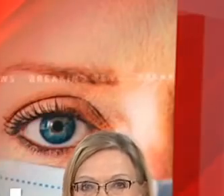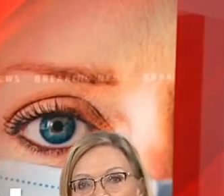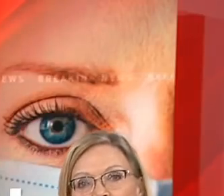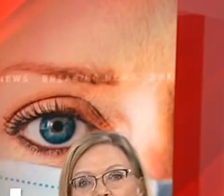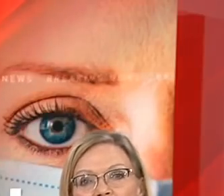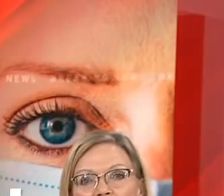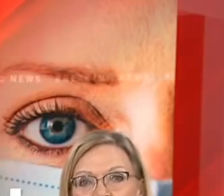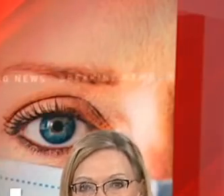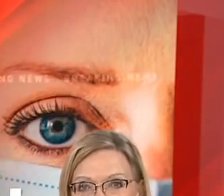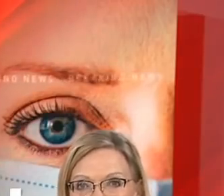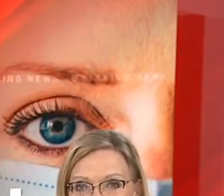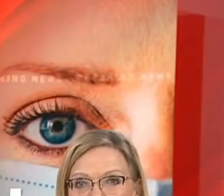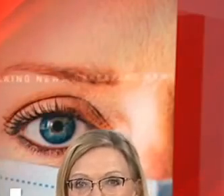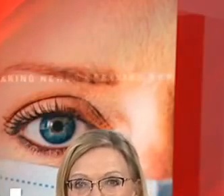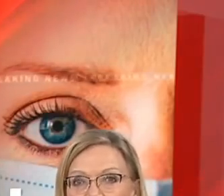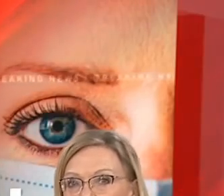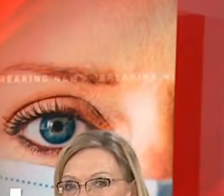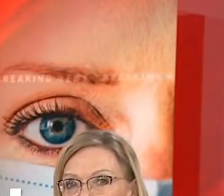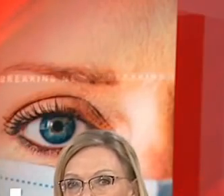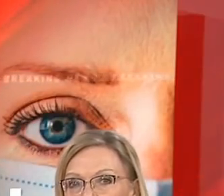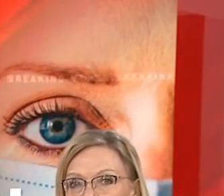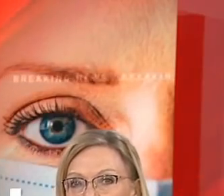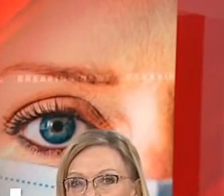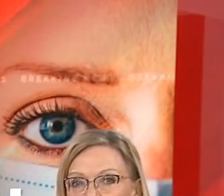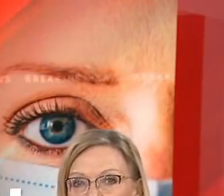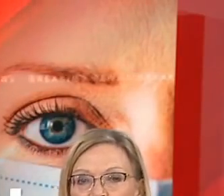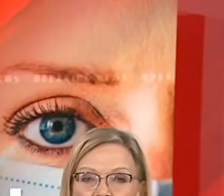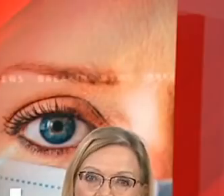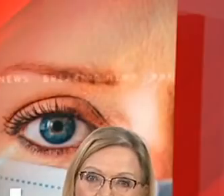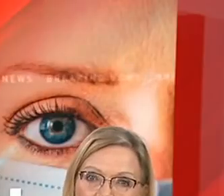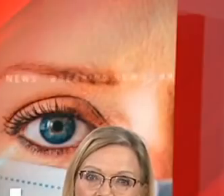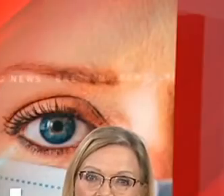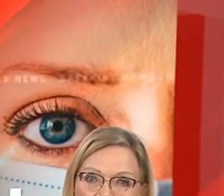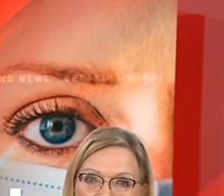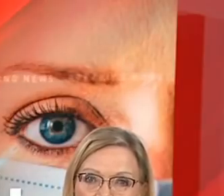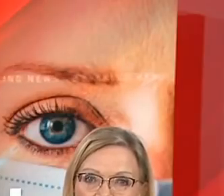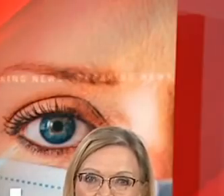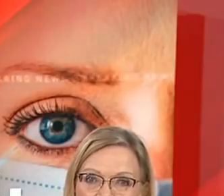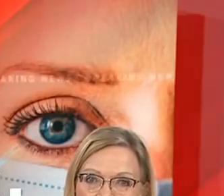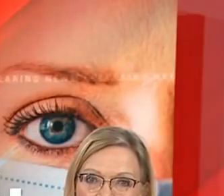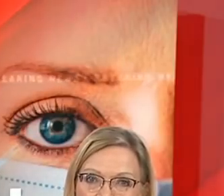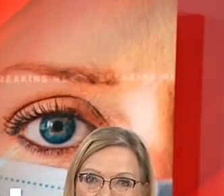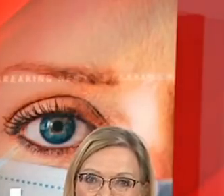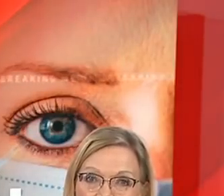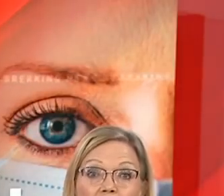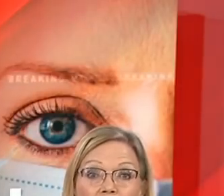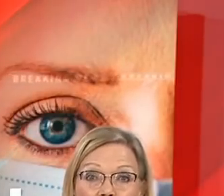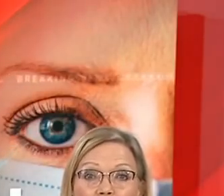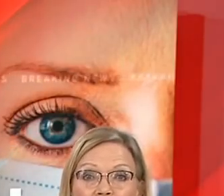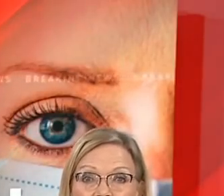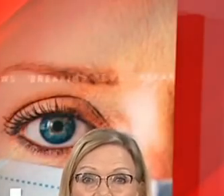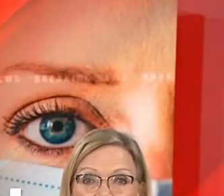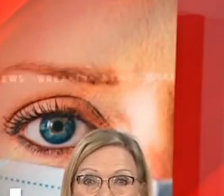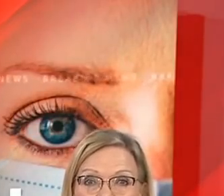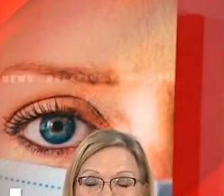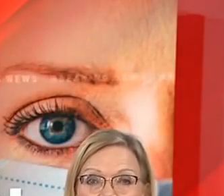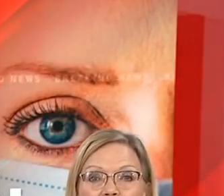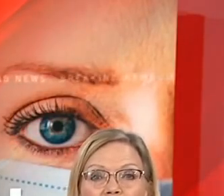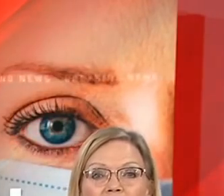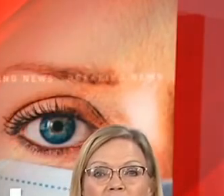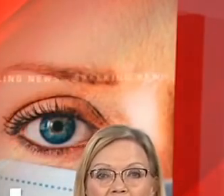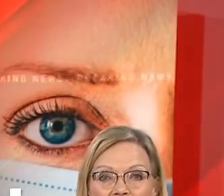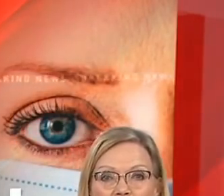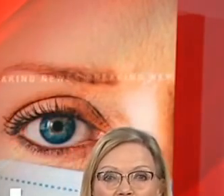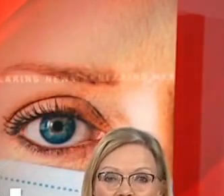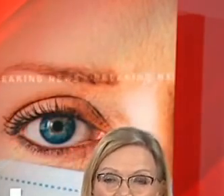deaths, 2,002 deaths. 15 more in the past 24 hours. ABC 6's Jeff Reddick is covering the briefing for us today. He